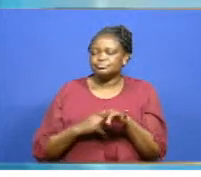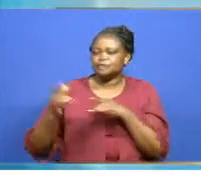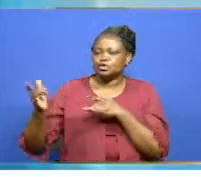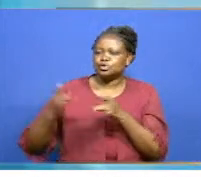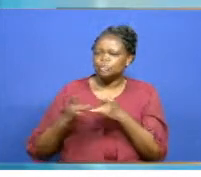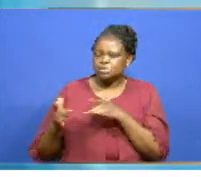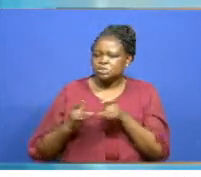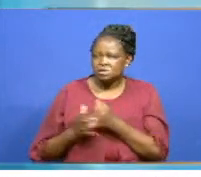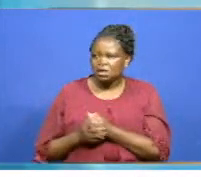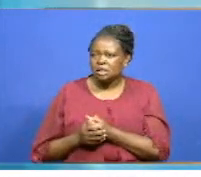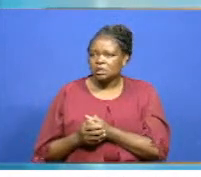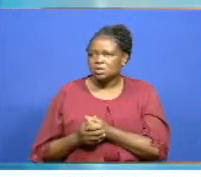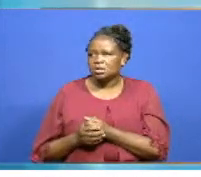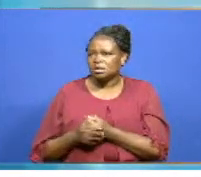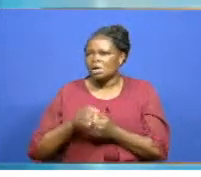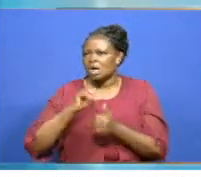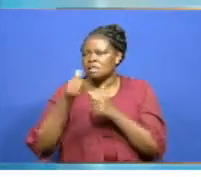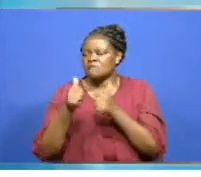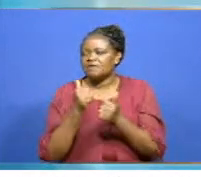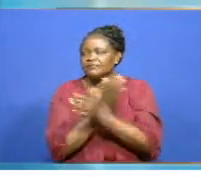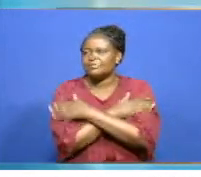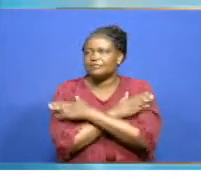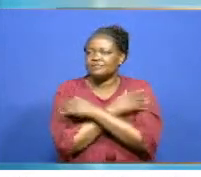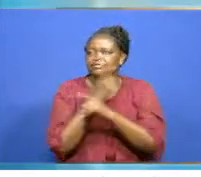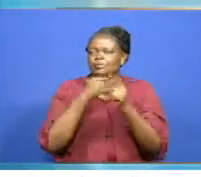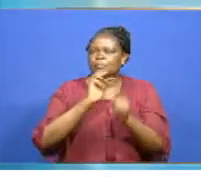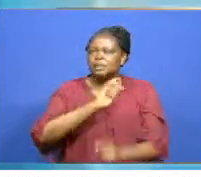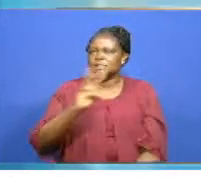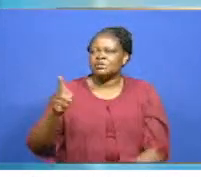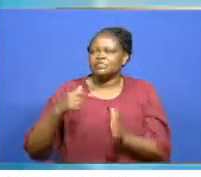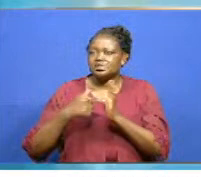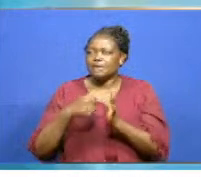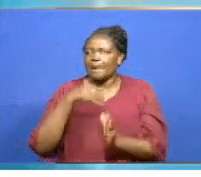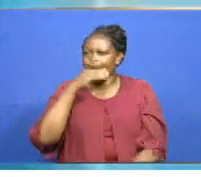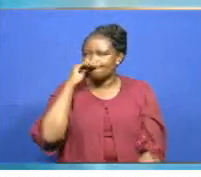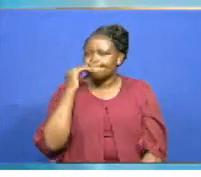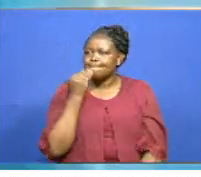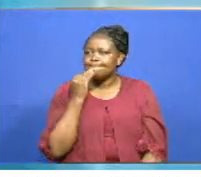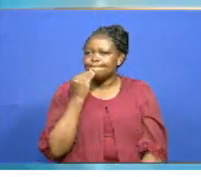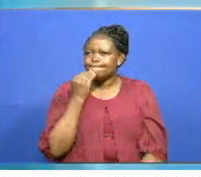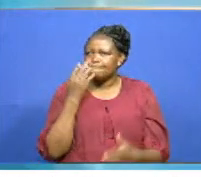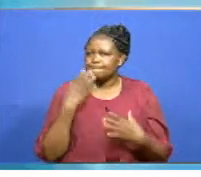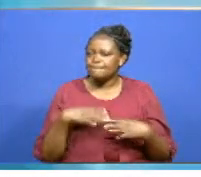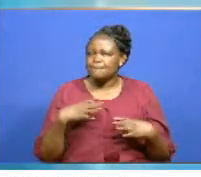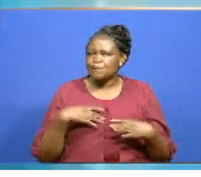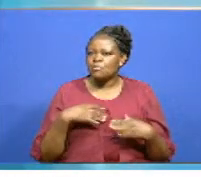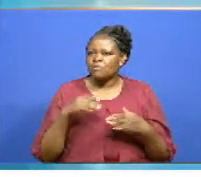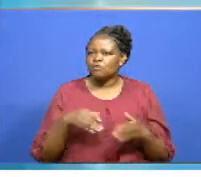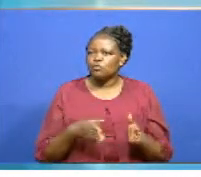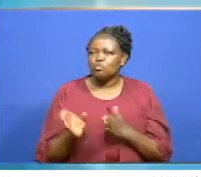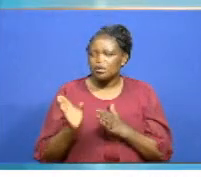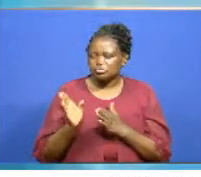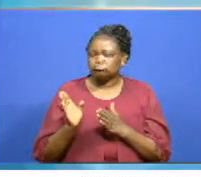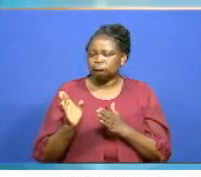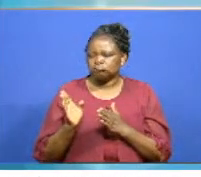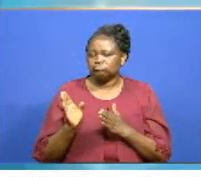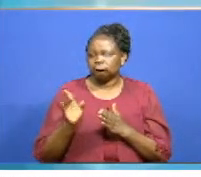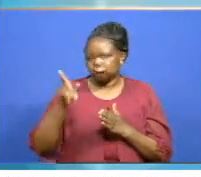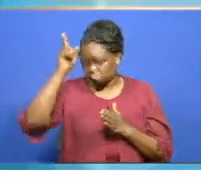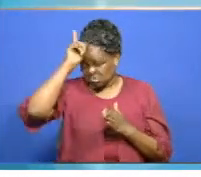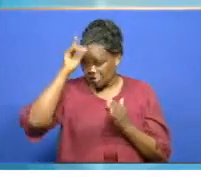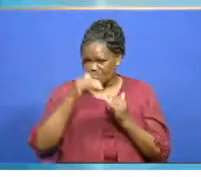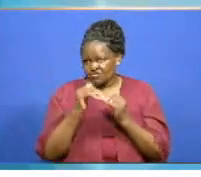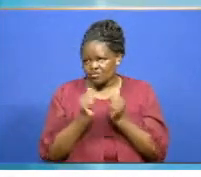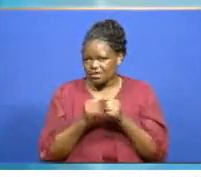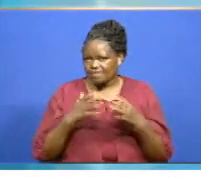his other counterparts in Western, like Musalia Mudavadi, those are people who have infrastructure on the ground with the people.